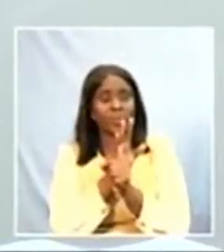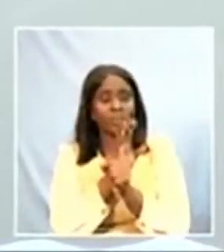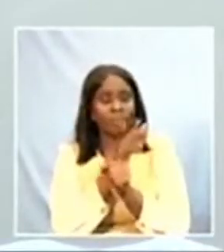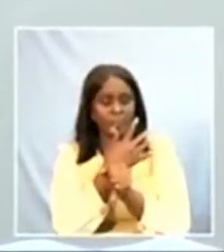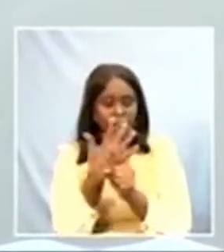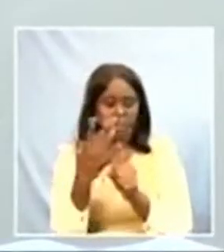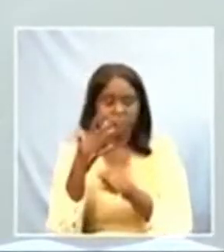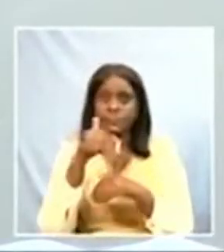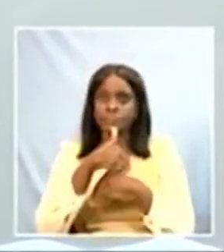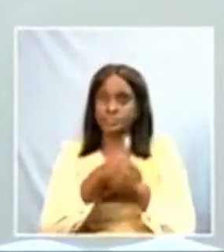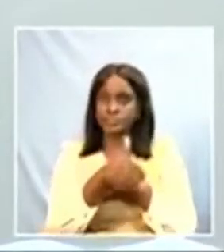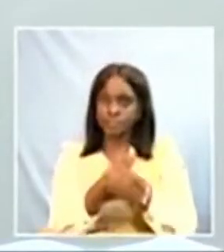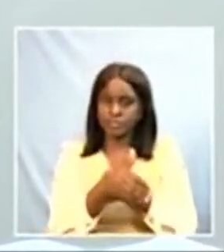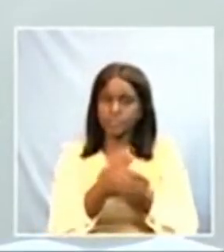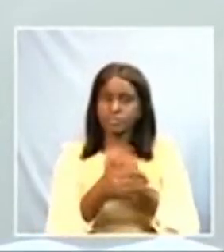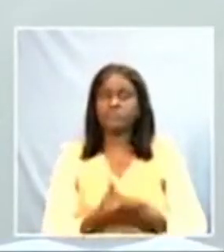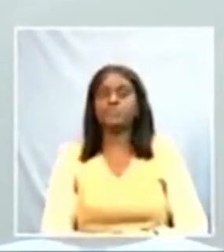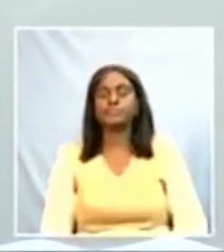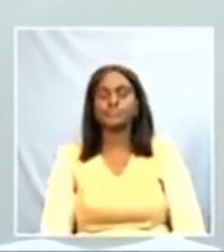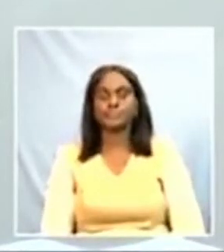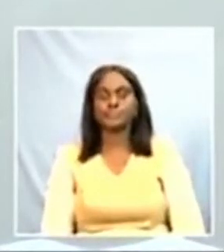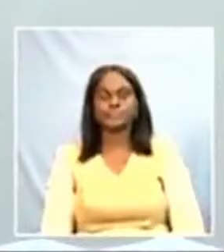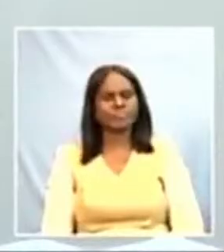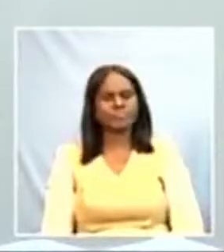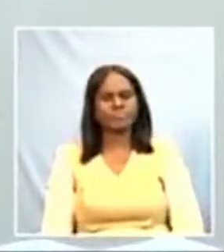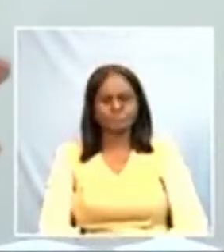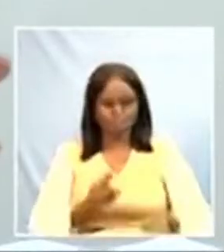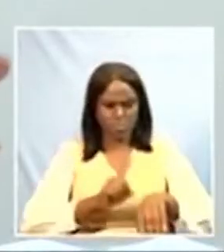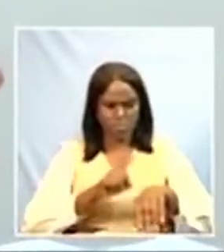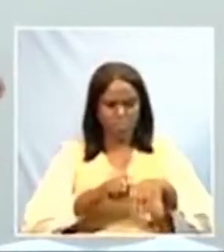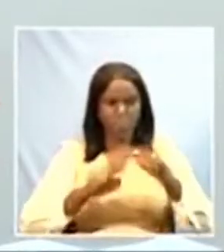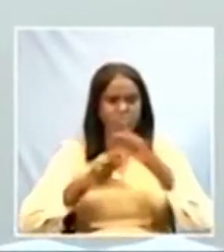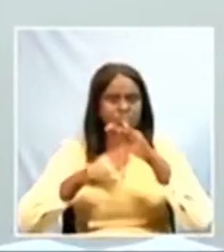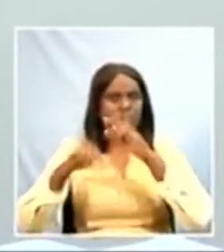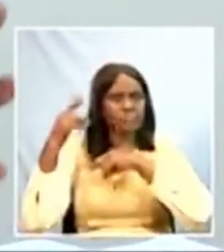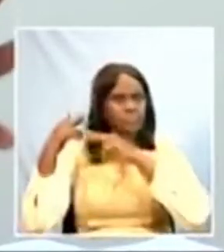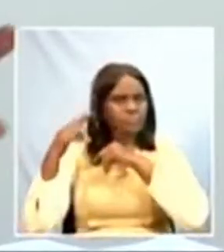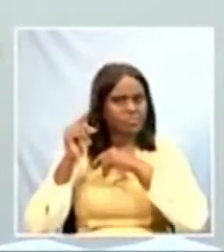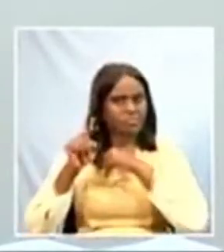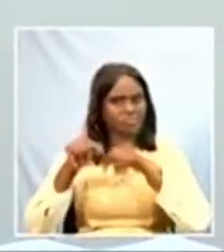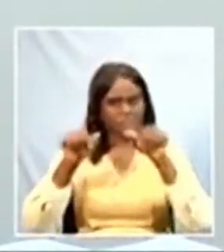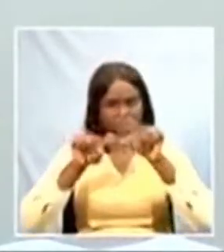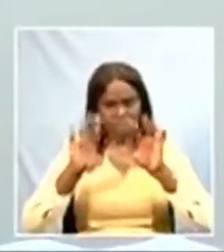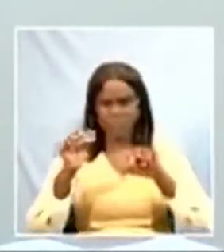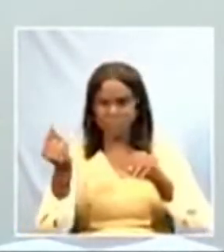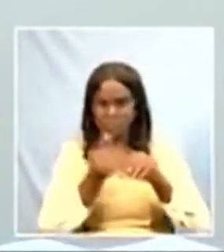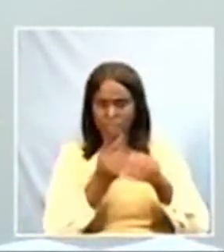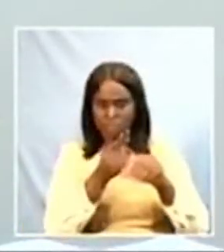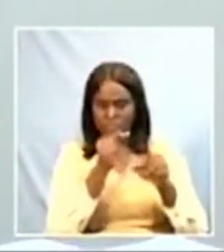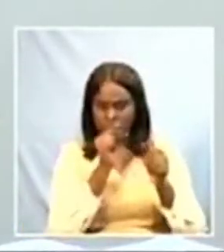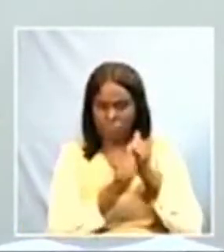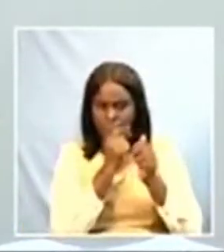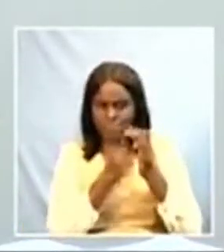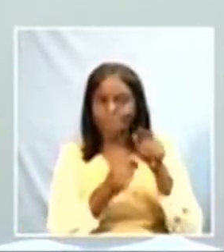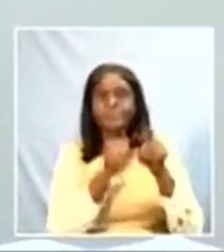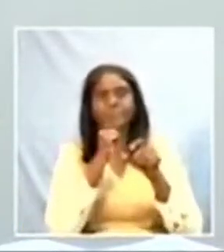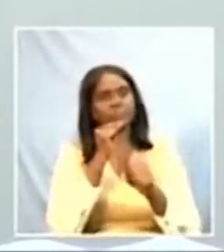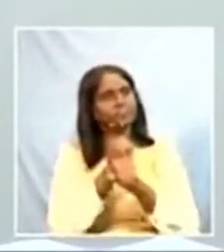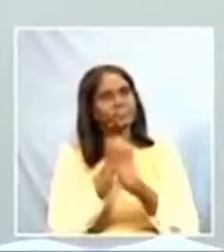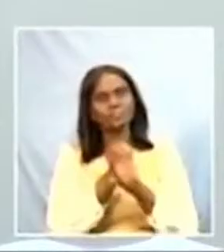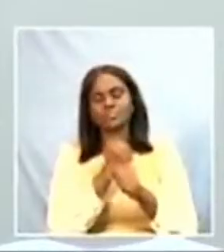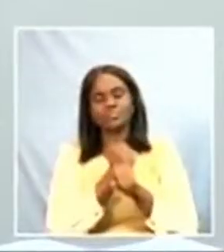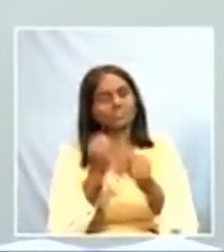asset register. So during the period under review, the auditors came. That was not done.